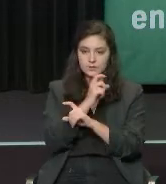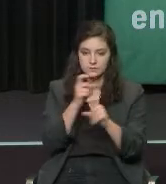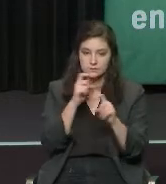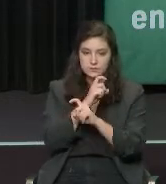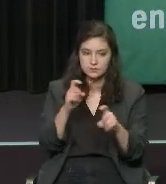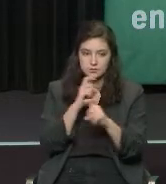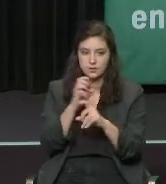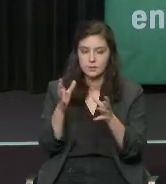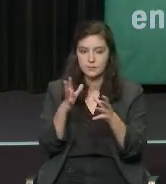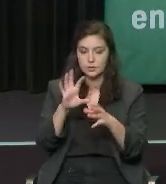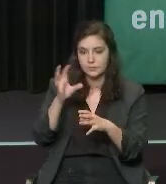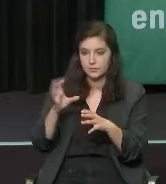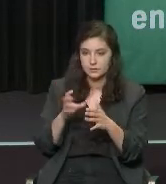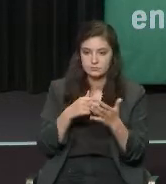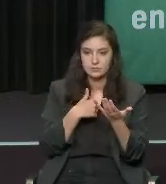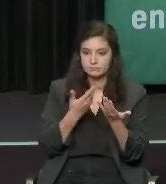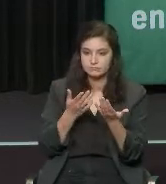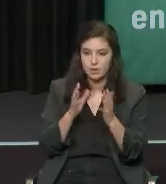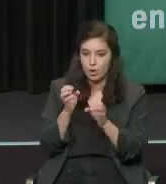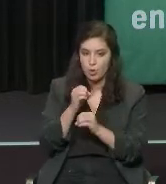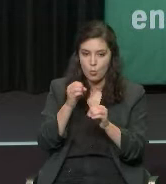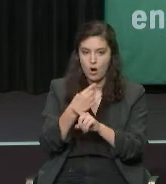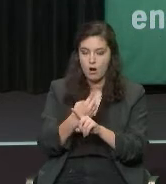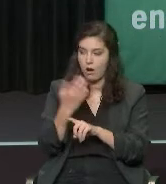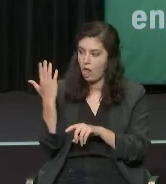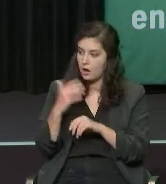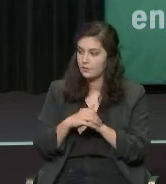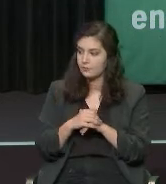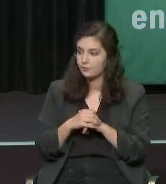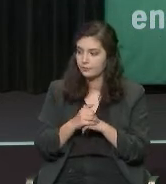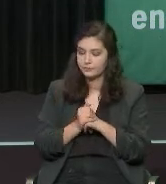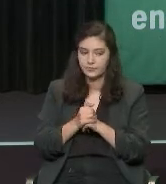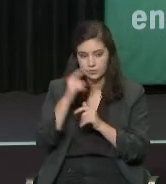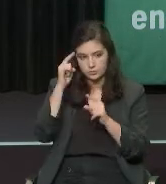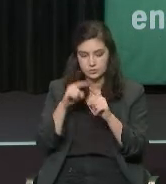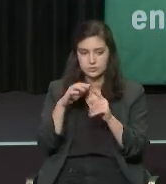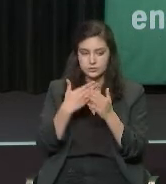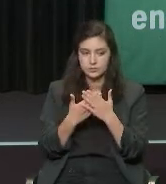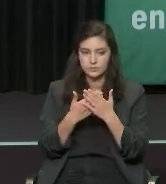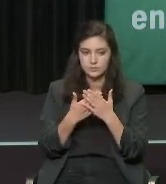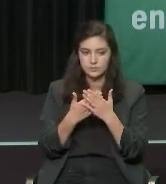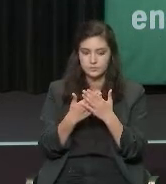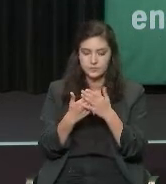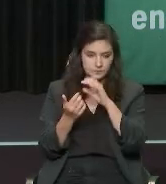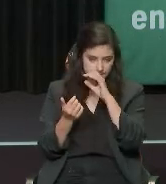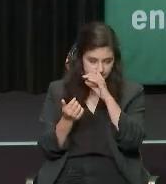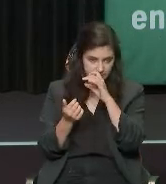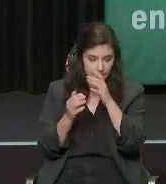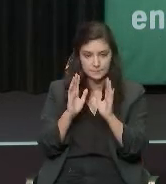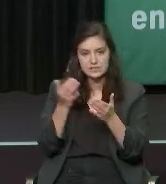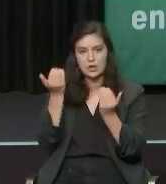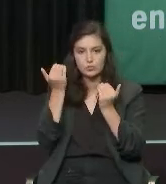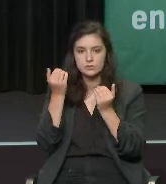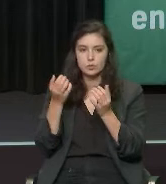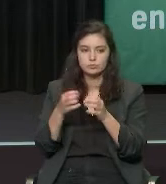these countries don't even have NFIs. So to estimate the greenhouse gas fluxes, we need biomass information.